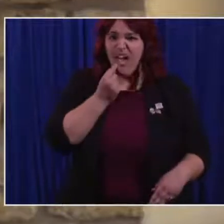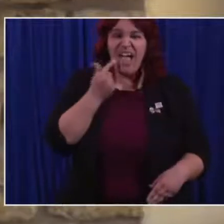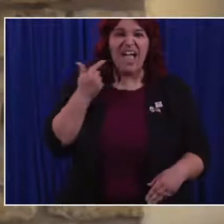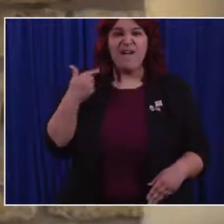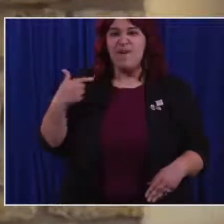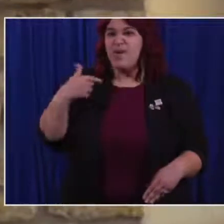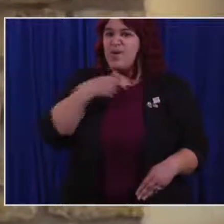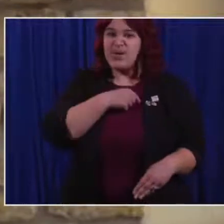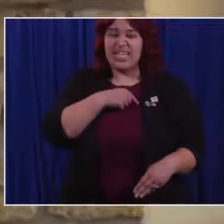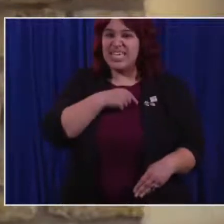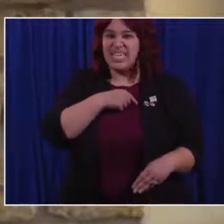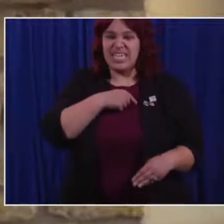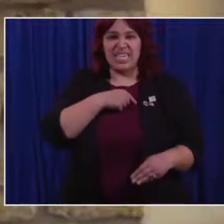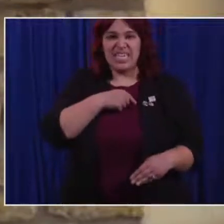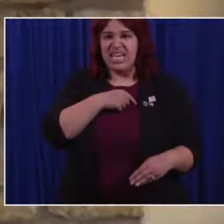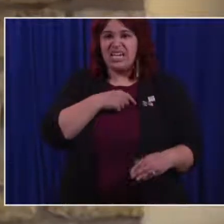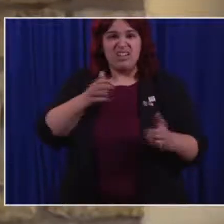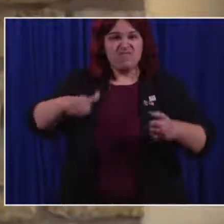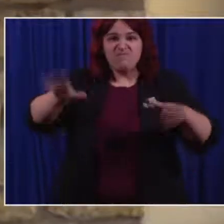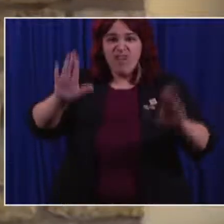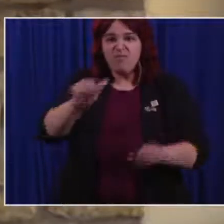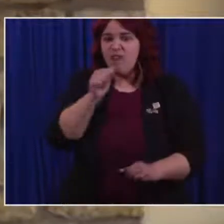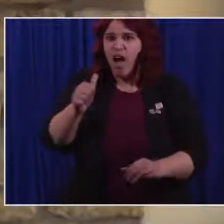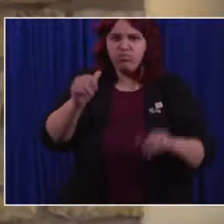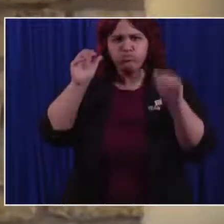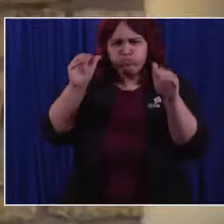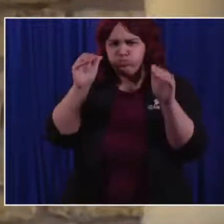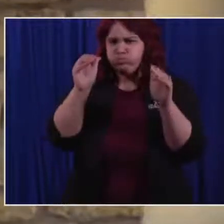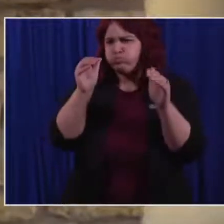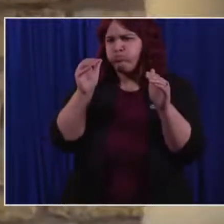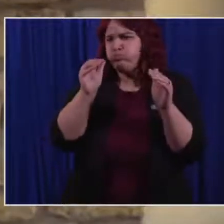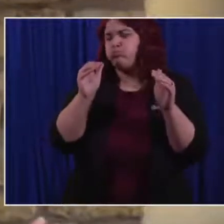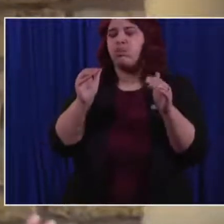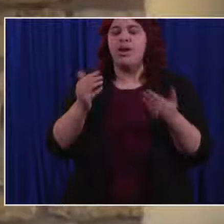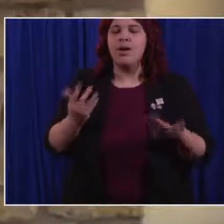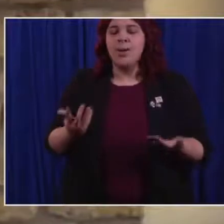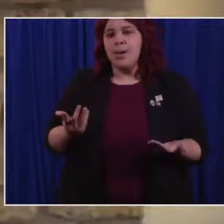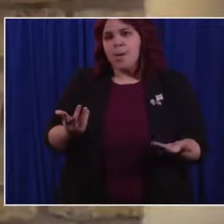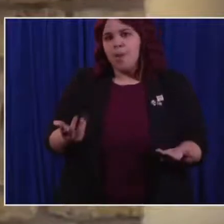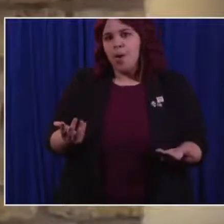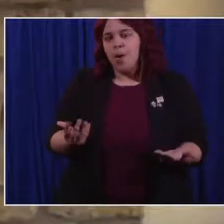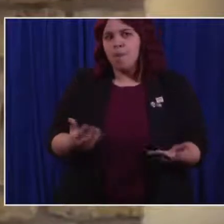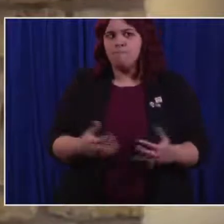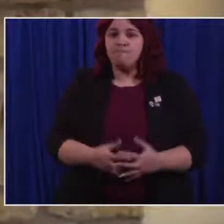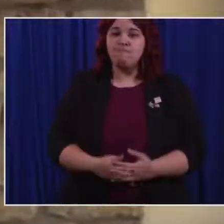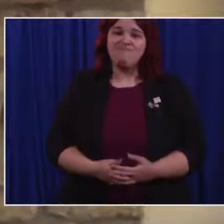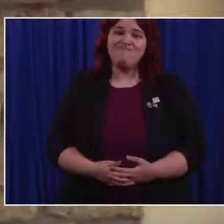focused on it. I can guarantee you that. We've worked very hard on it. But,